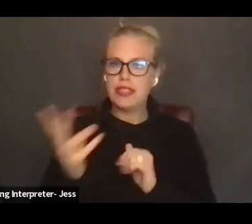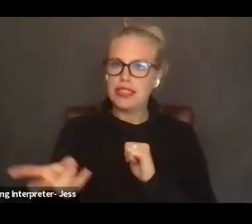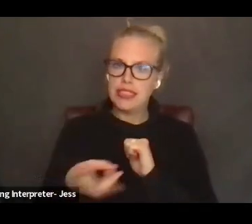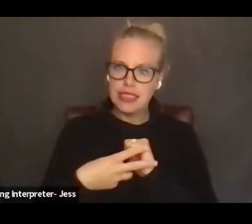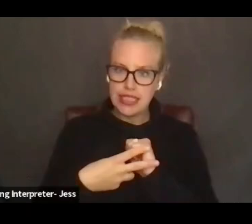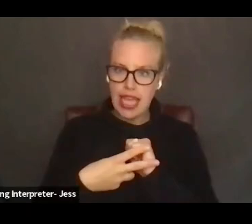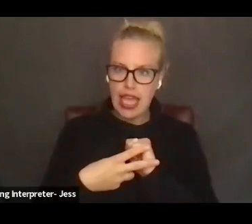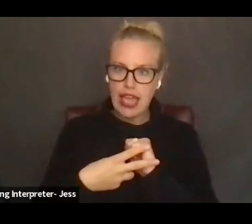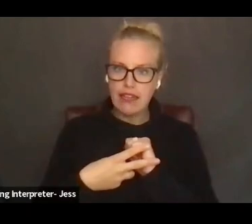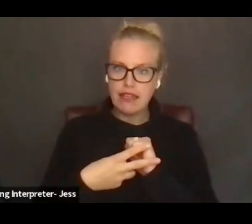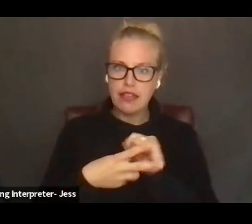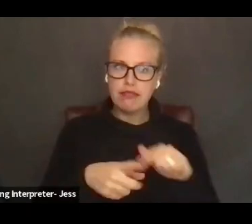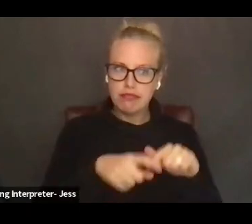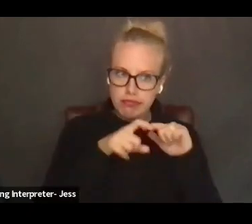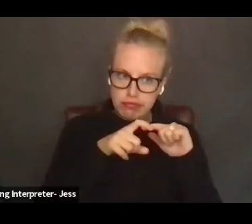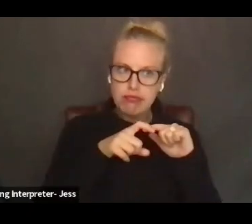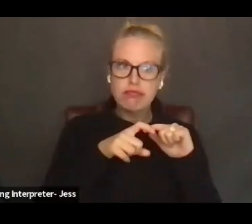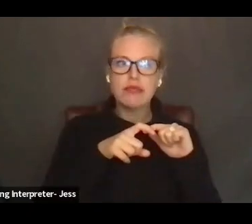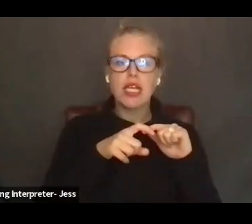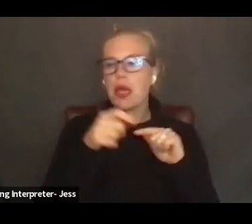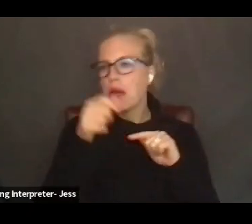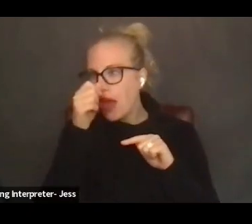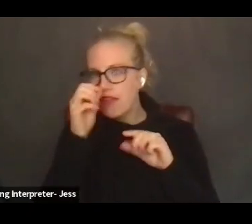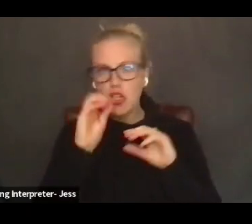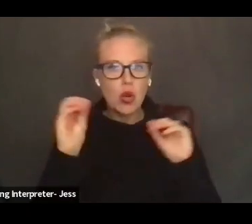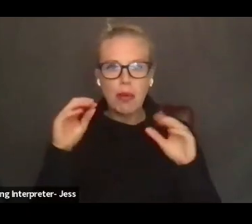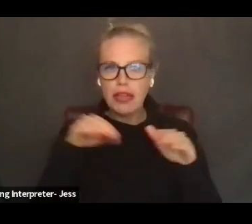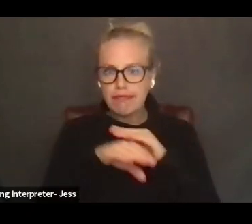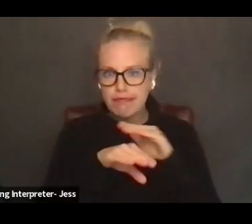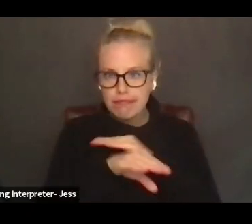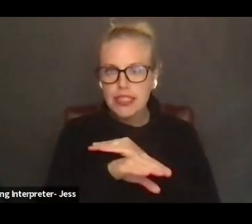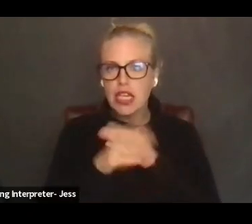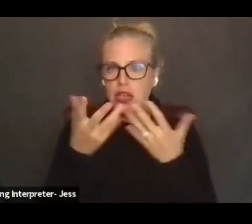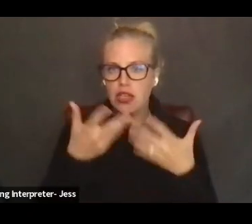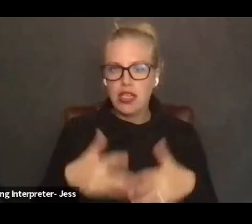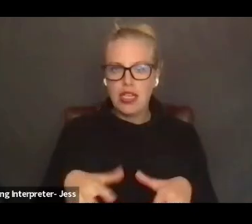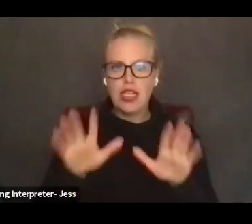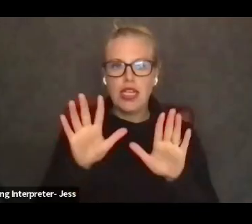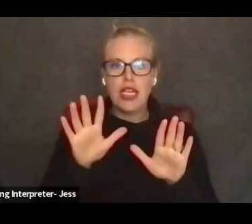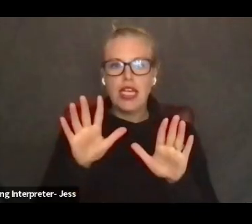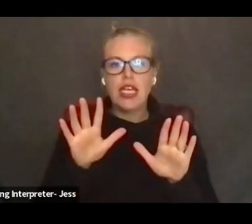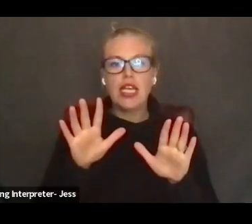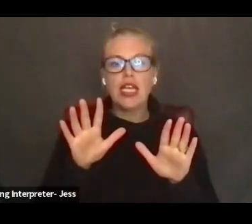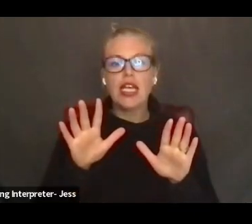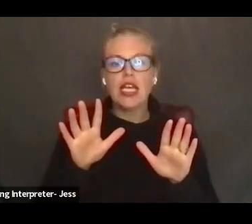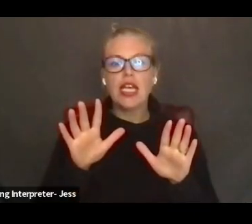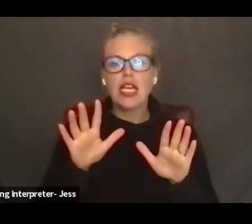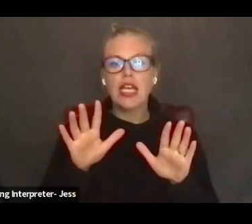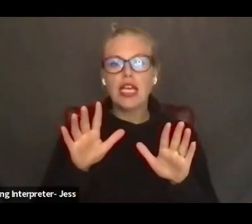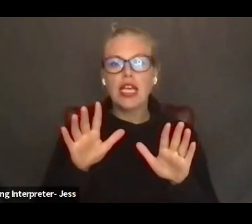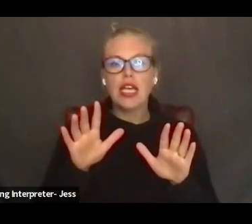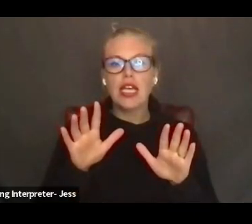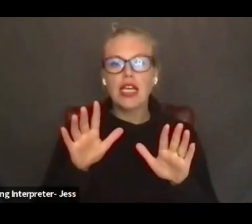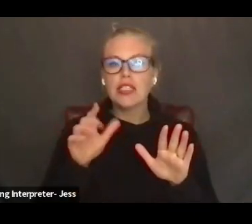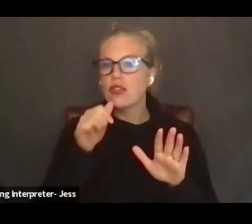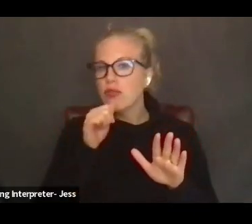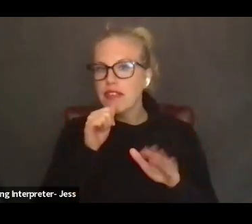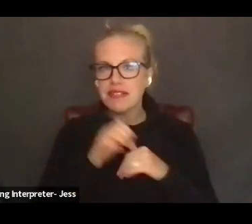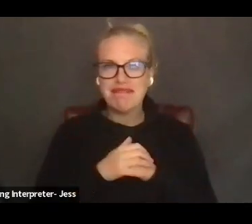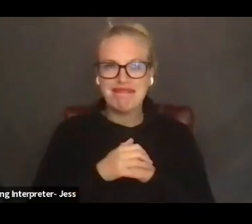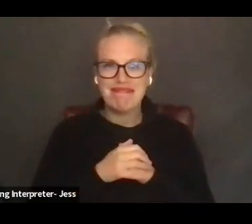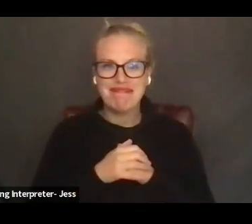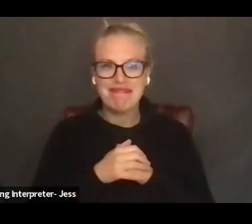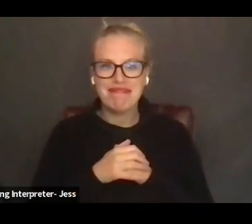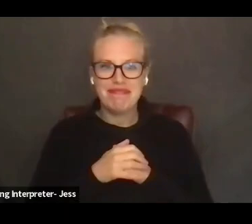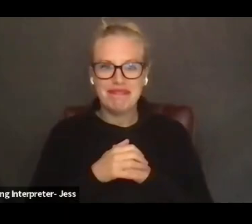come back to it. It's private, nobody sees it, and then when you're done, it's not saved when you're done, so it's private.